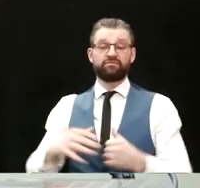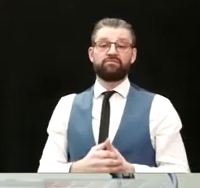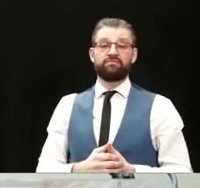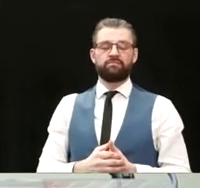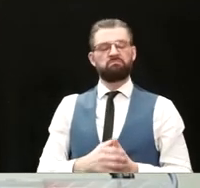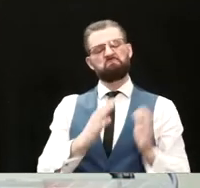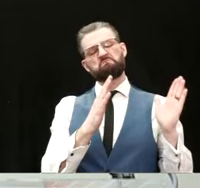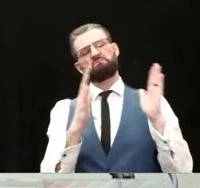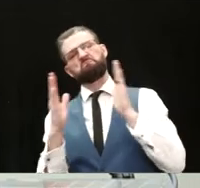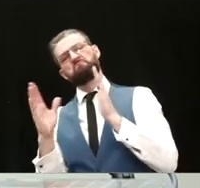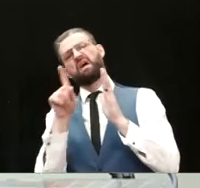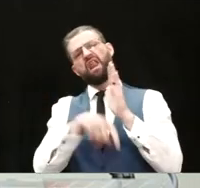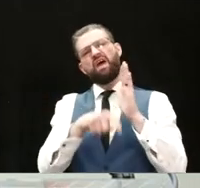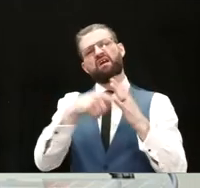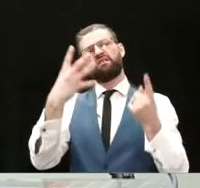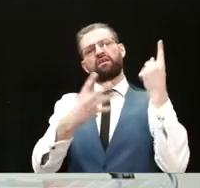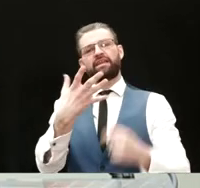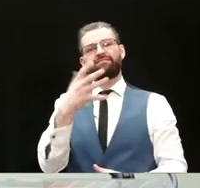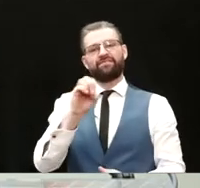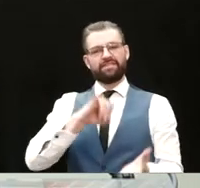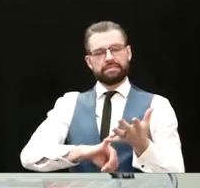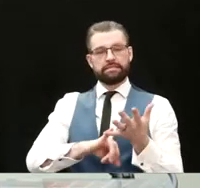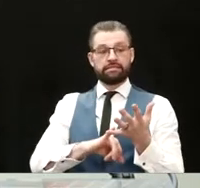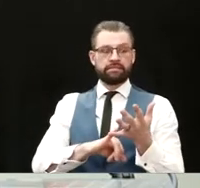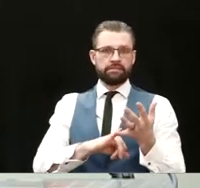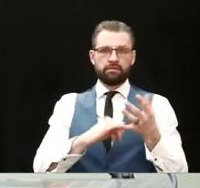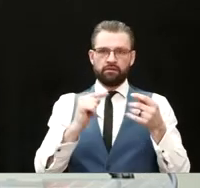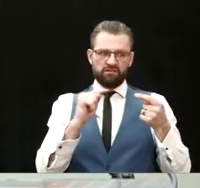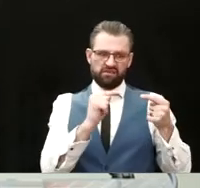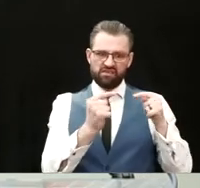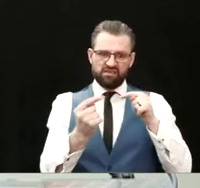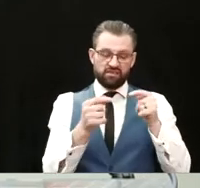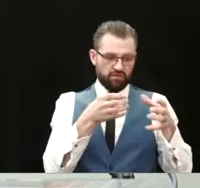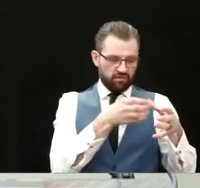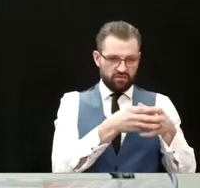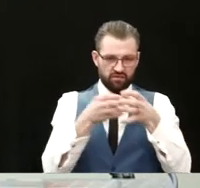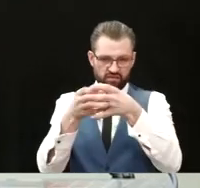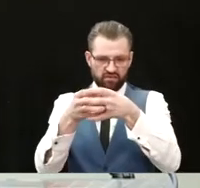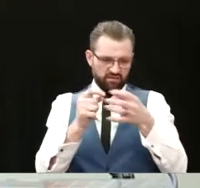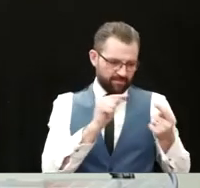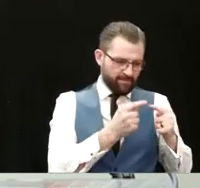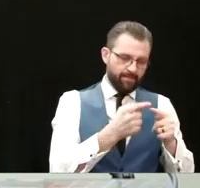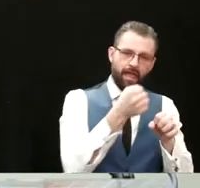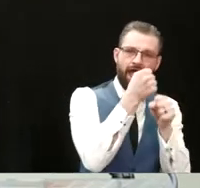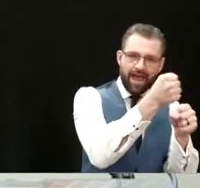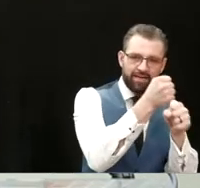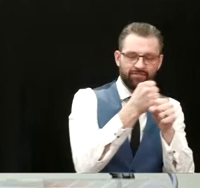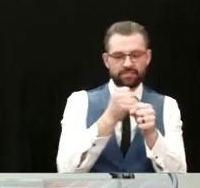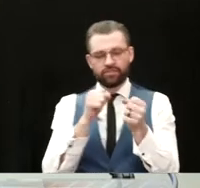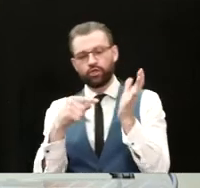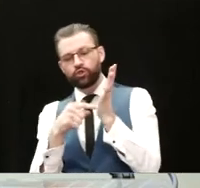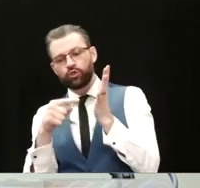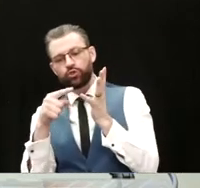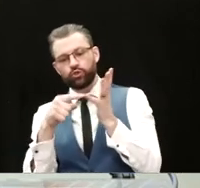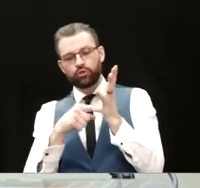By the late 1950s, there were growing tensions in the country between Hutu activists and Tutsi